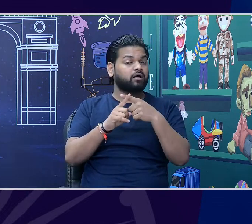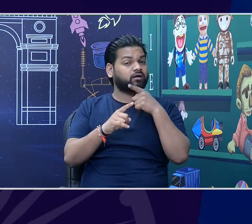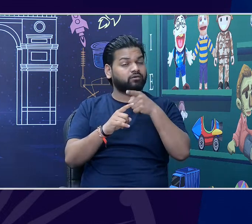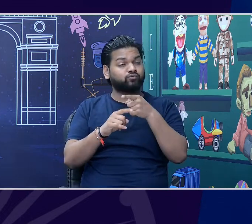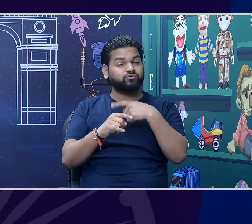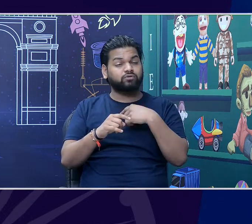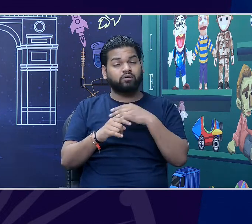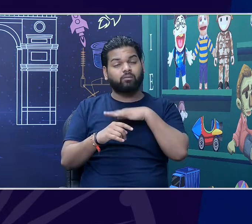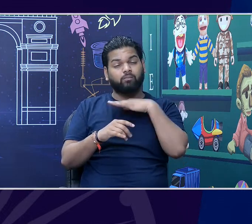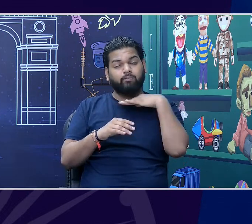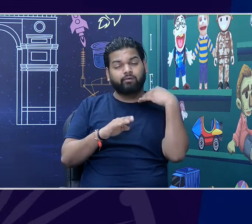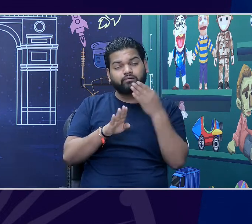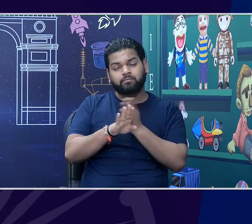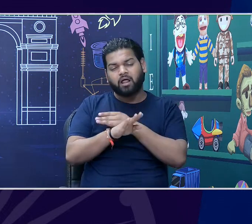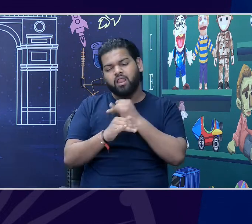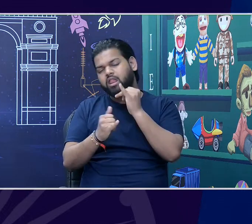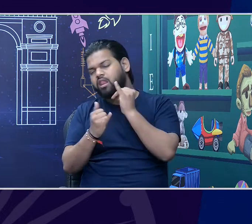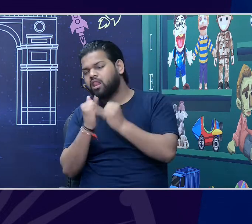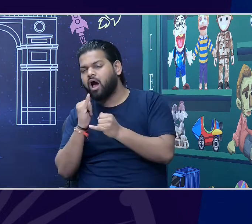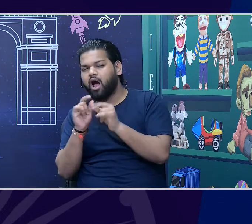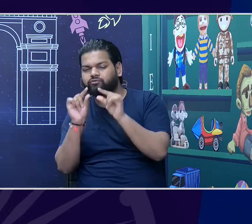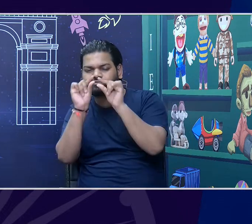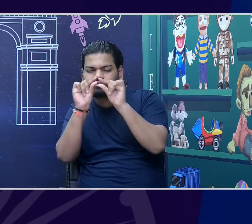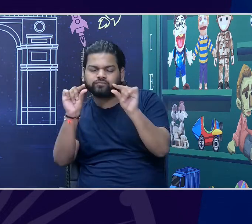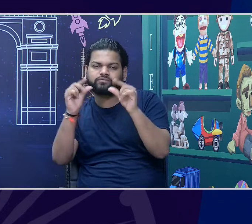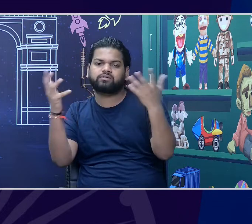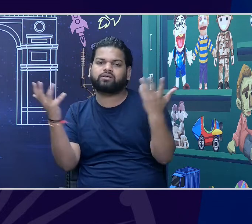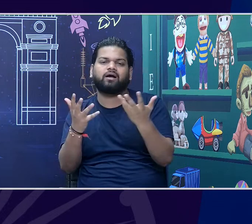is. This, you know, this video ends with that. Okay. So that is very